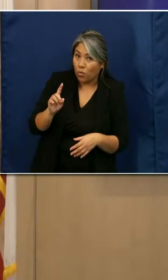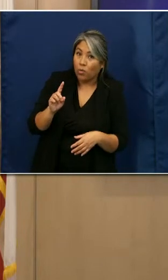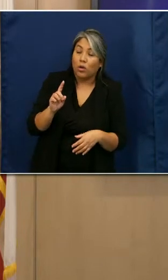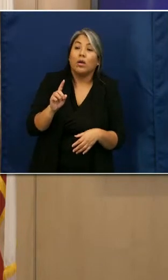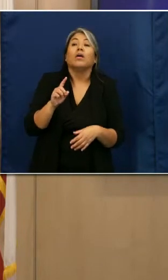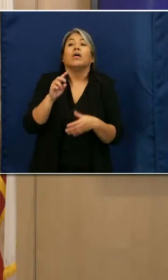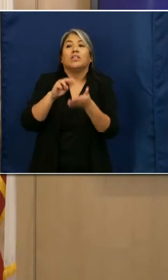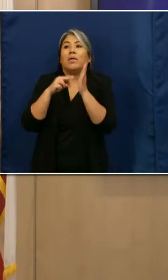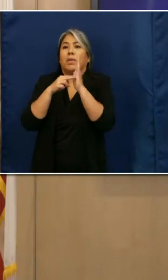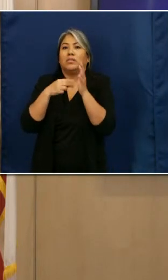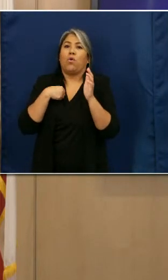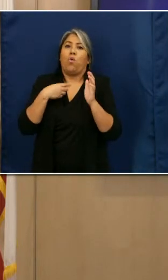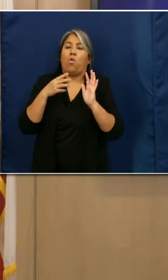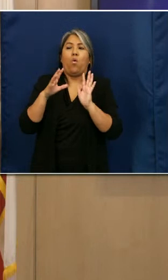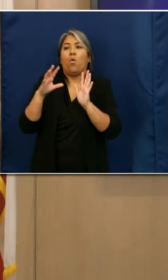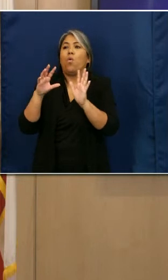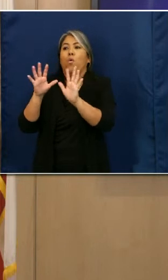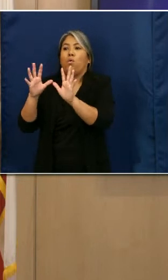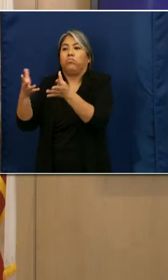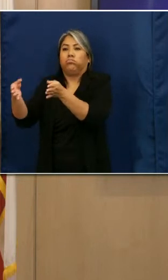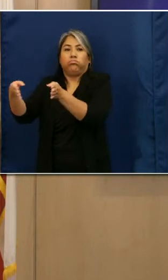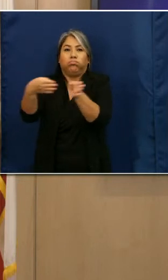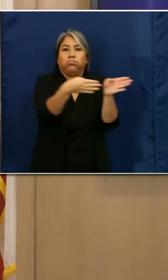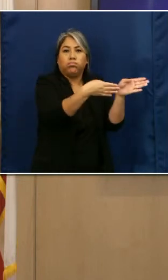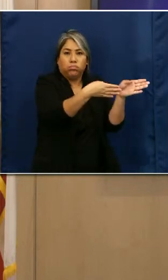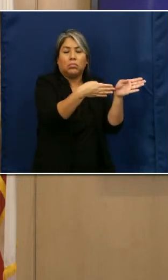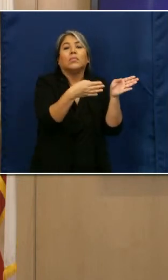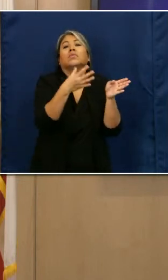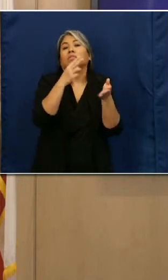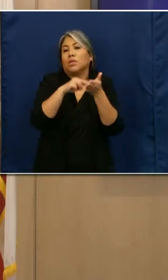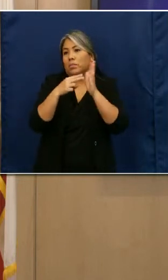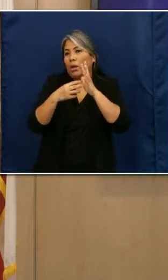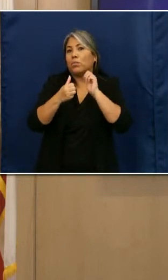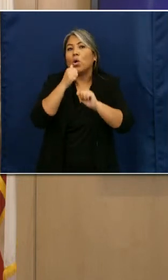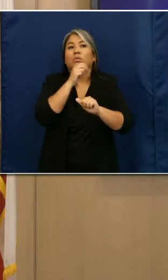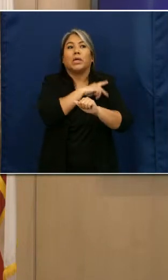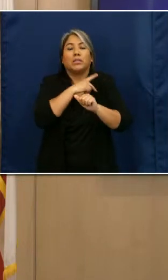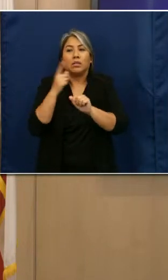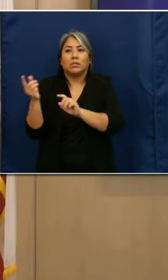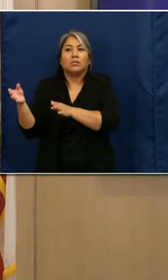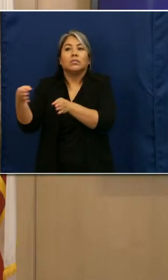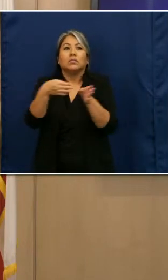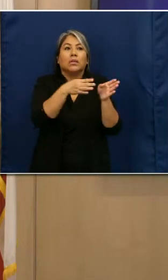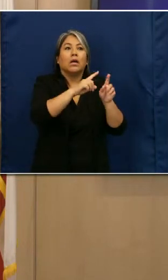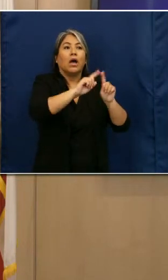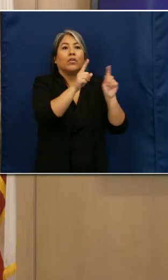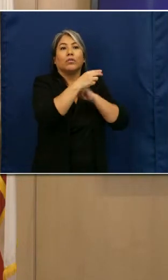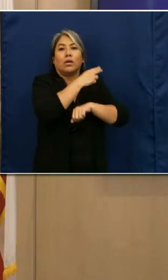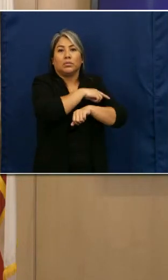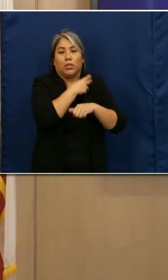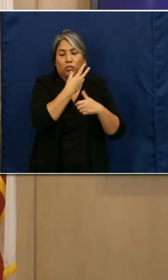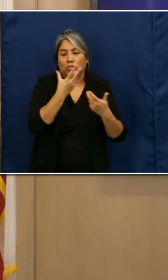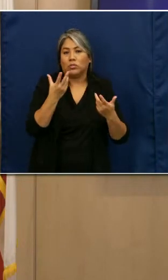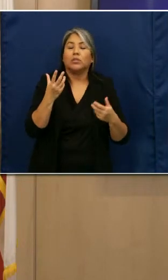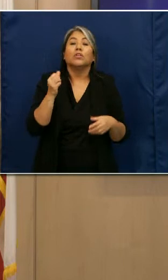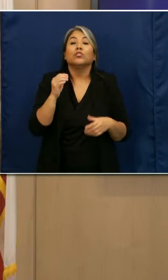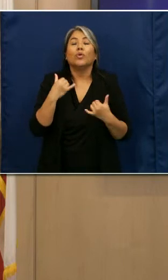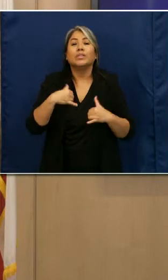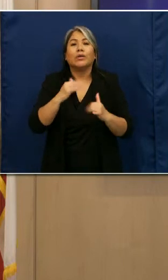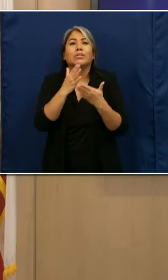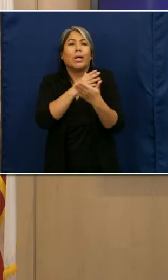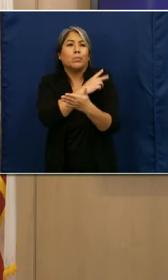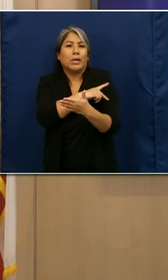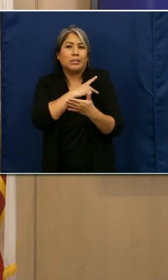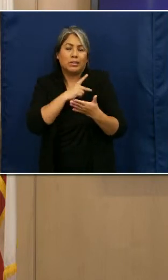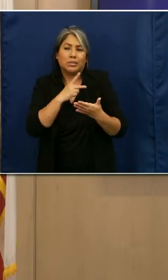on bypass. And so most of the patients would go to other hospitals that aren't on bypass. There are still some